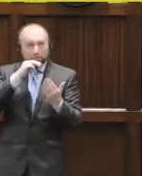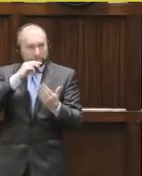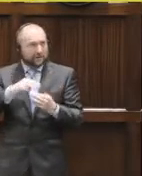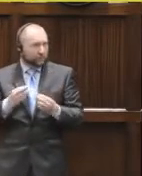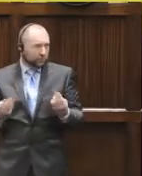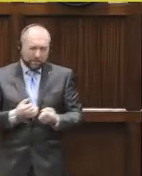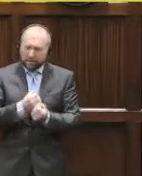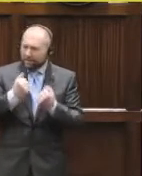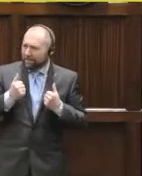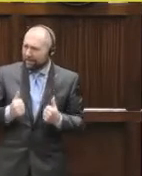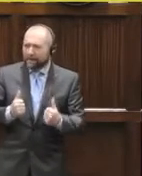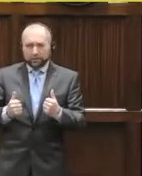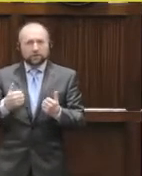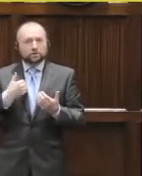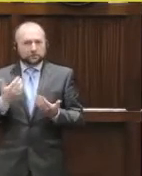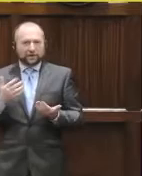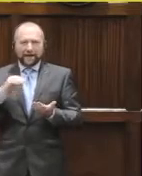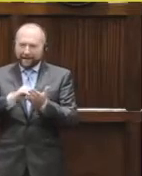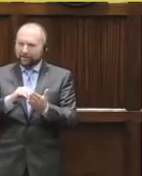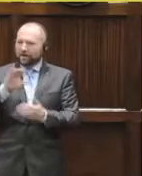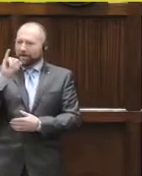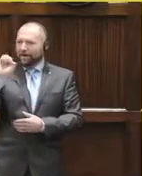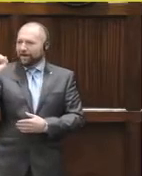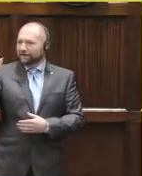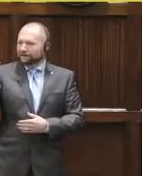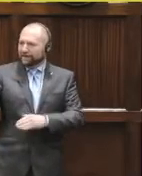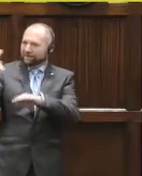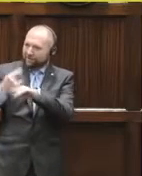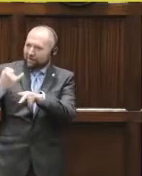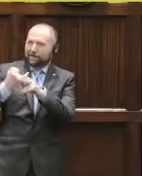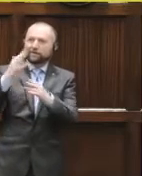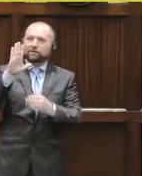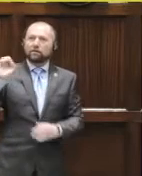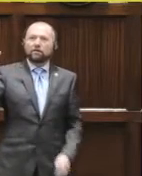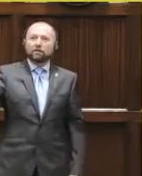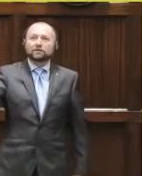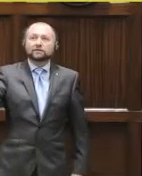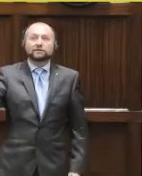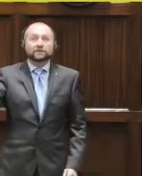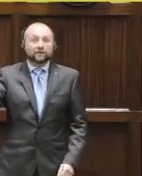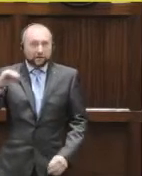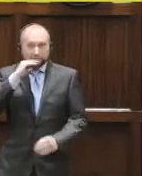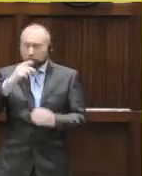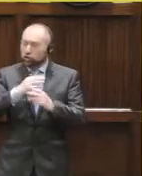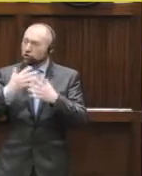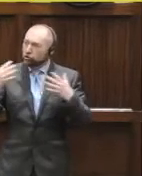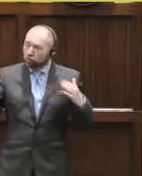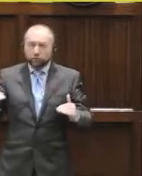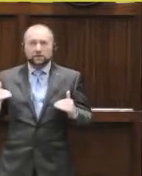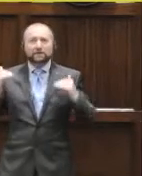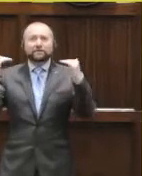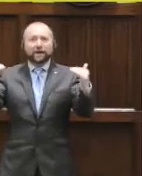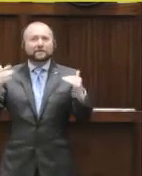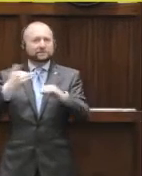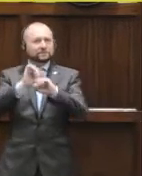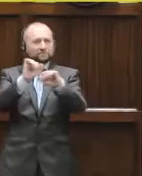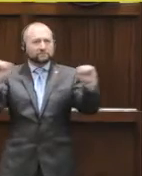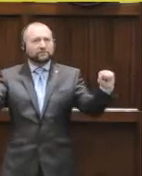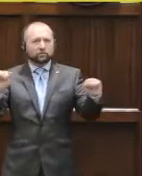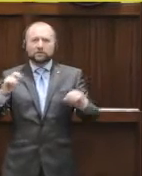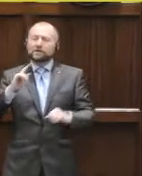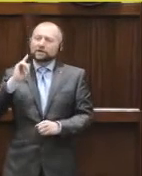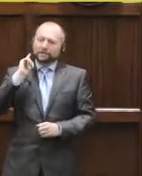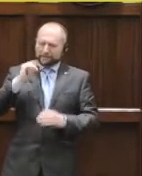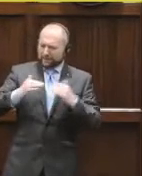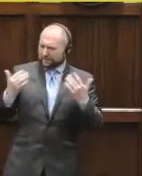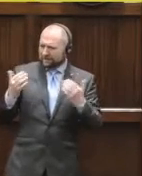by placing Irish Sign Language on a statutory basis. It is a massive advance for their civil and indeed human